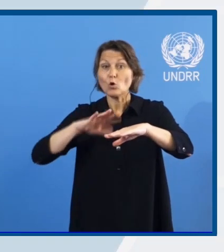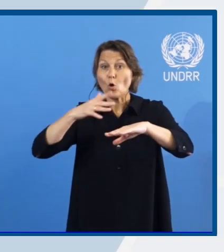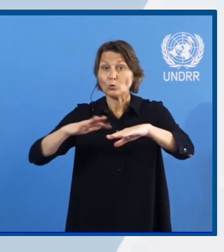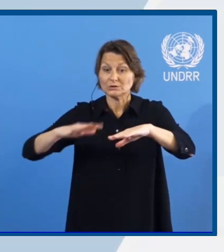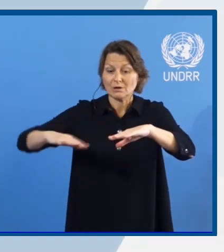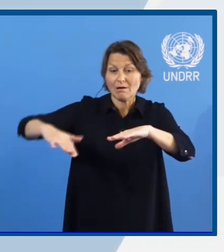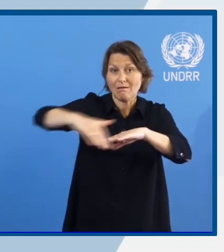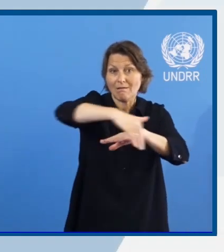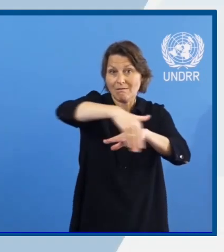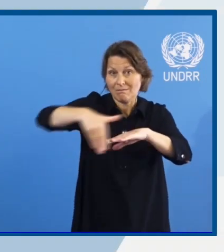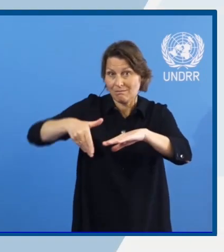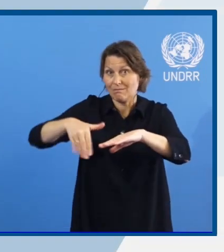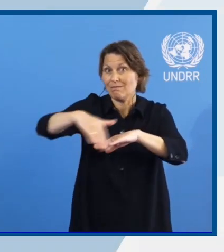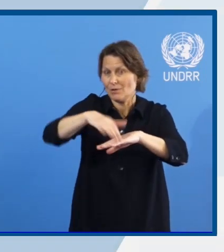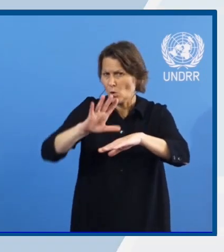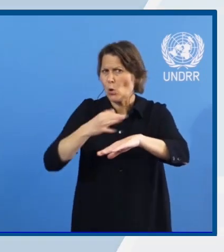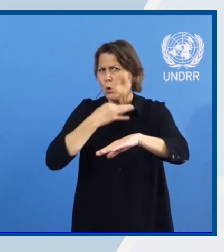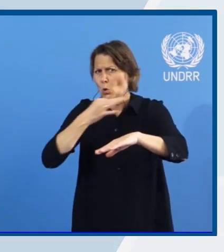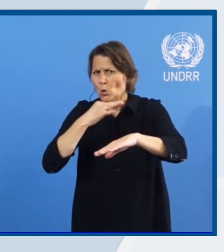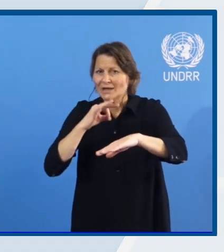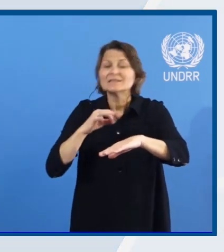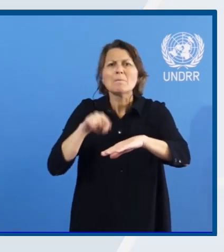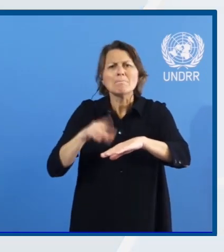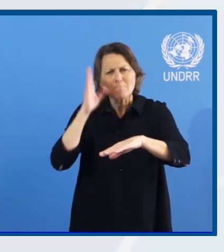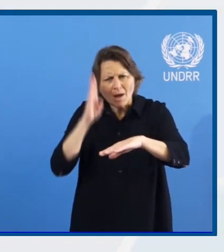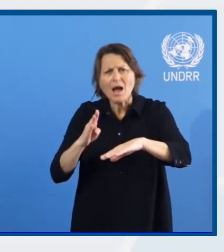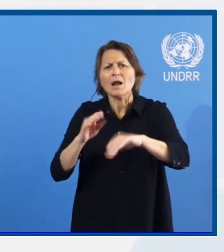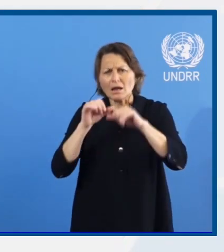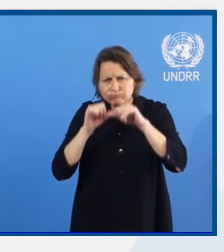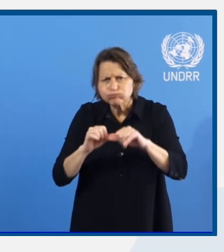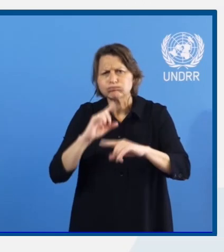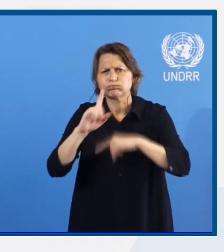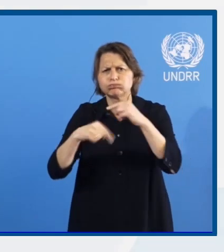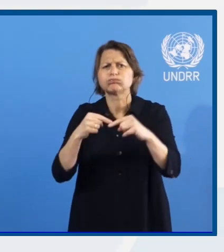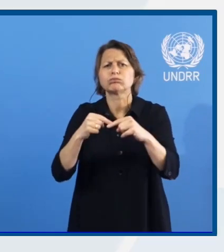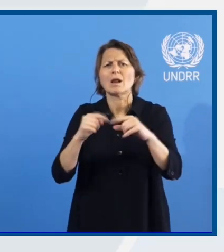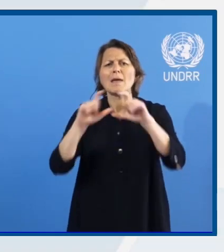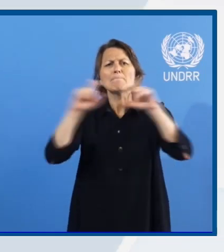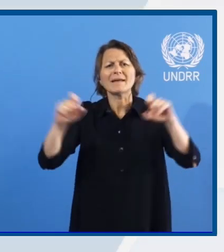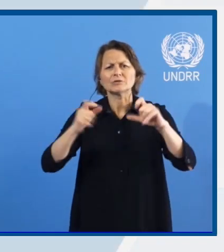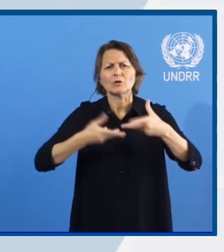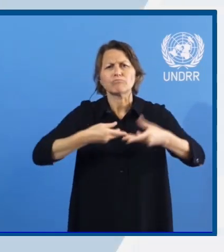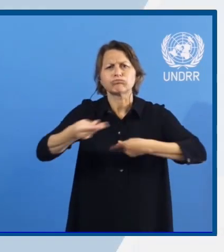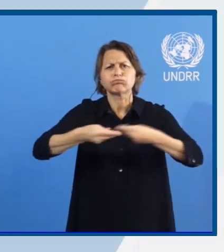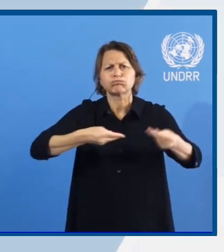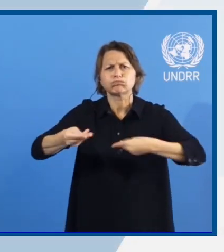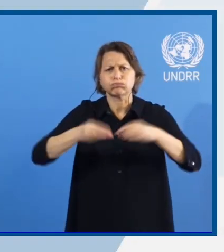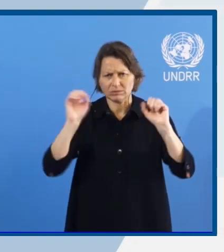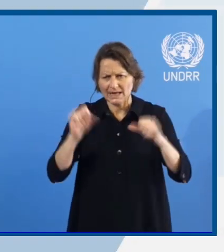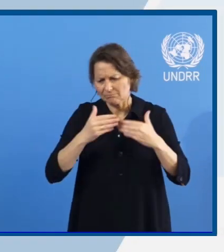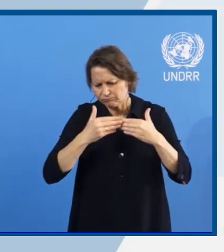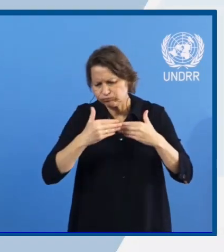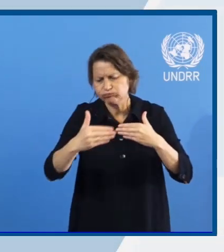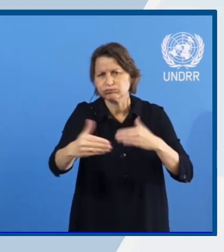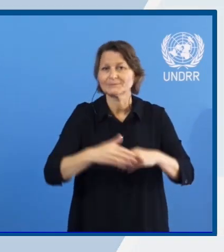these sectors to ensure business continuity. Under that particular facility, some